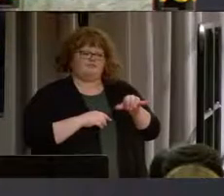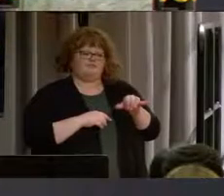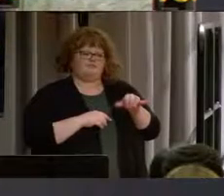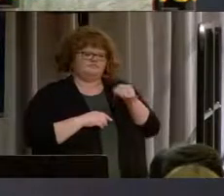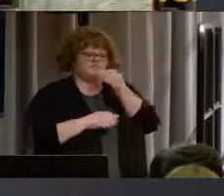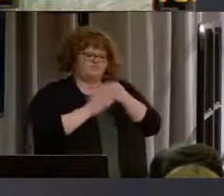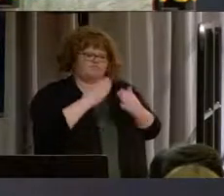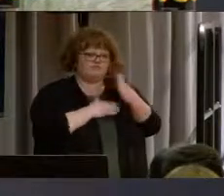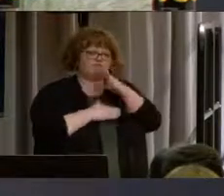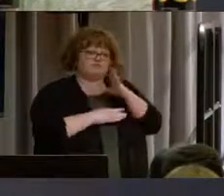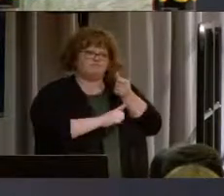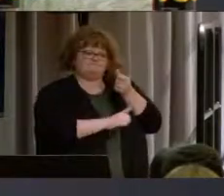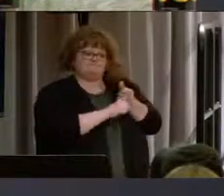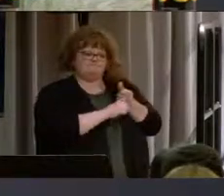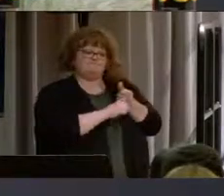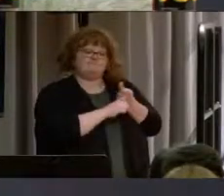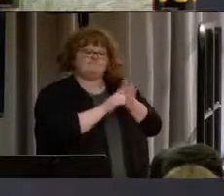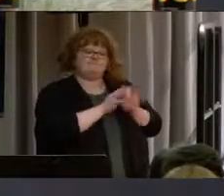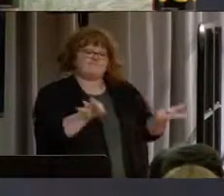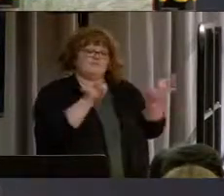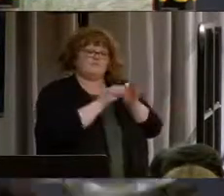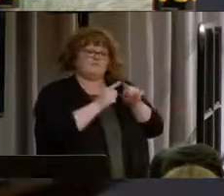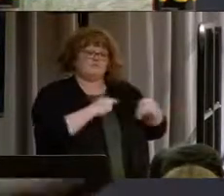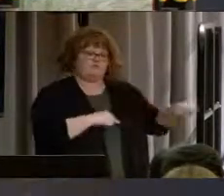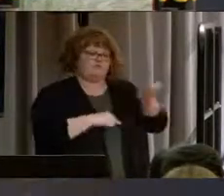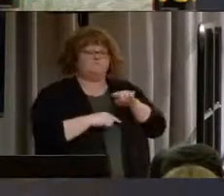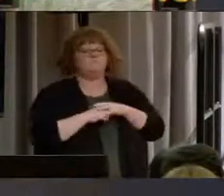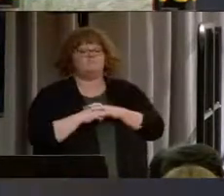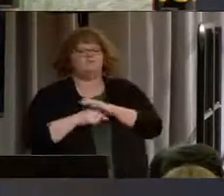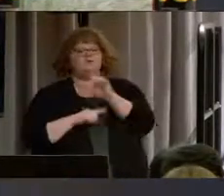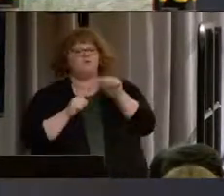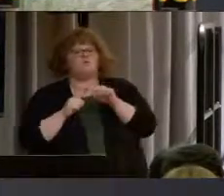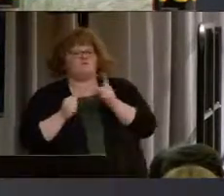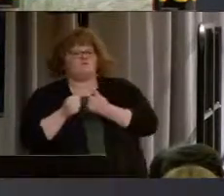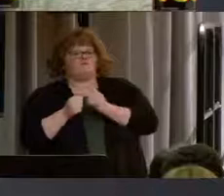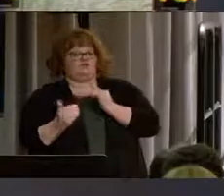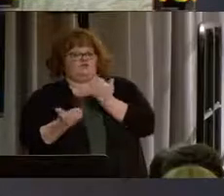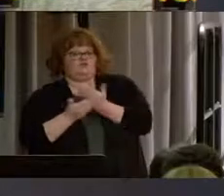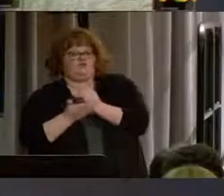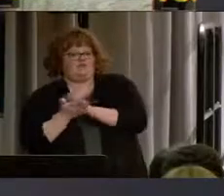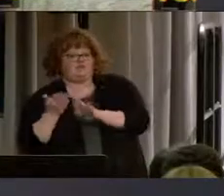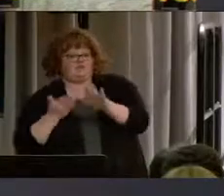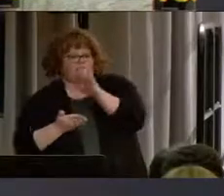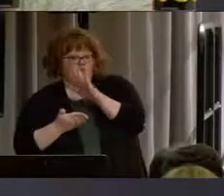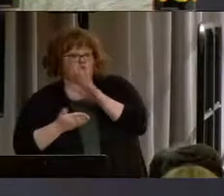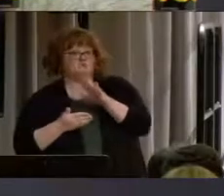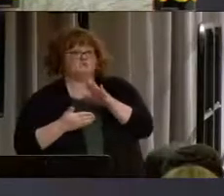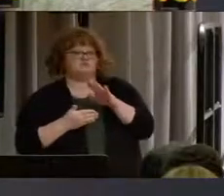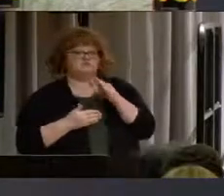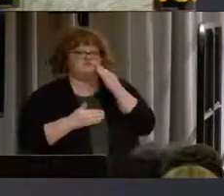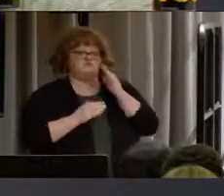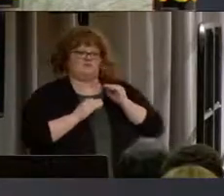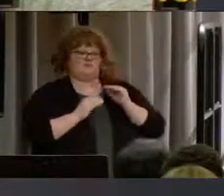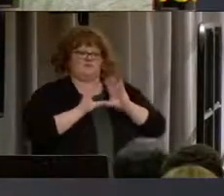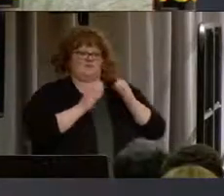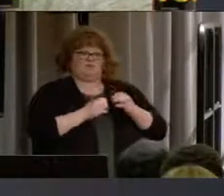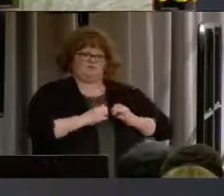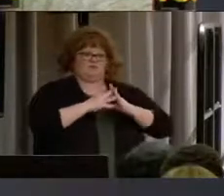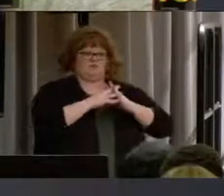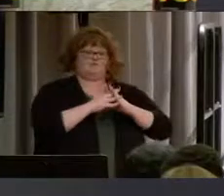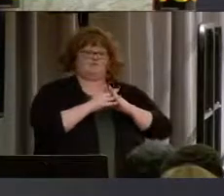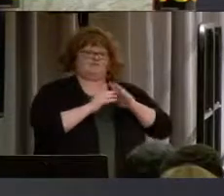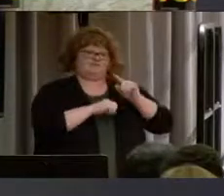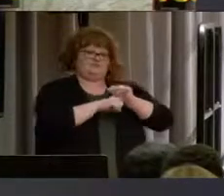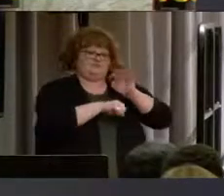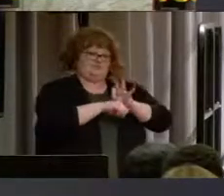May 4th task force, when I first arrived, I was told, this is hands off. They don't want you. They don't want to hear you. They want